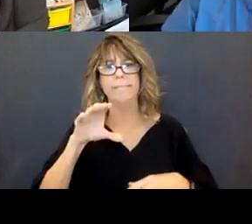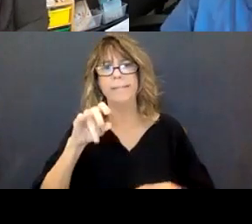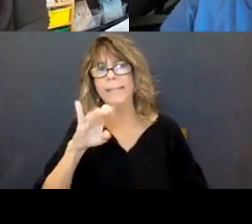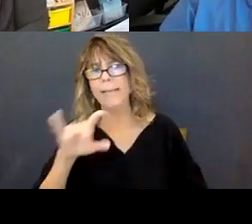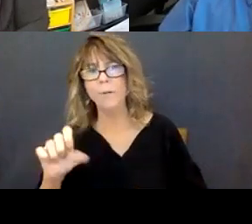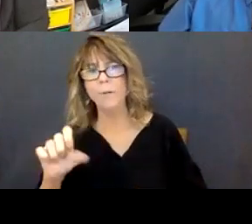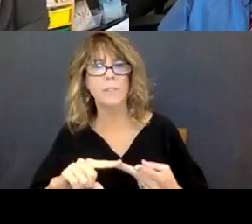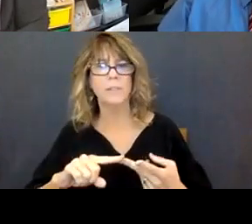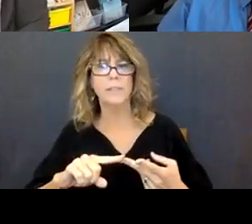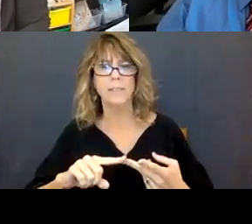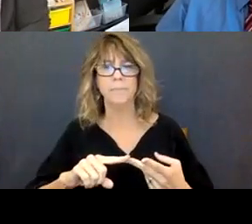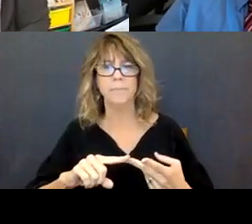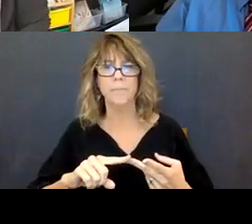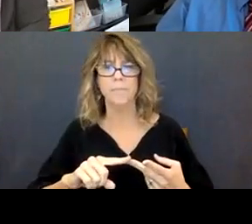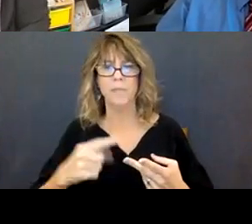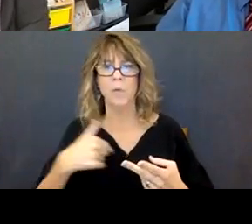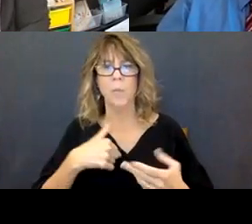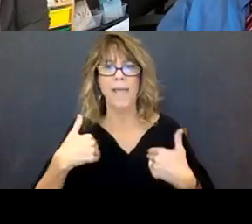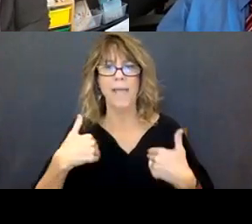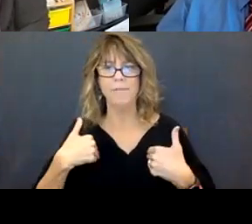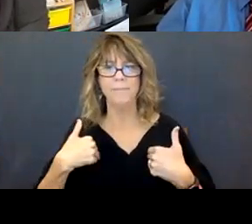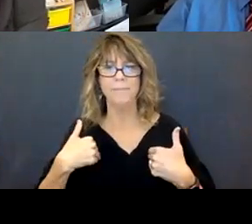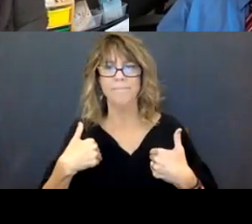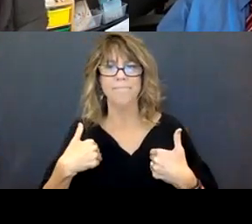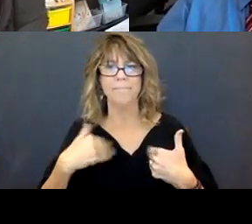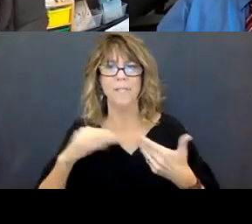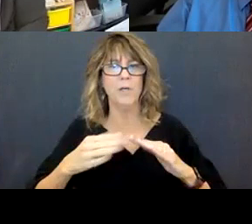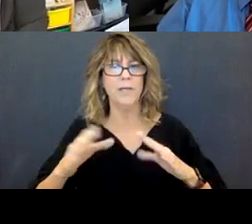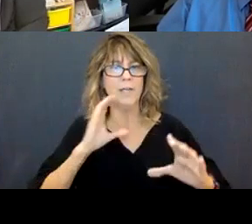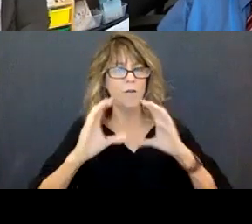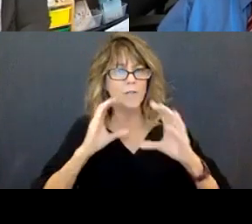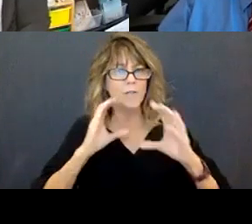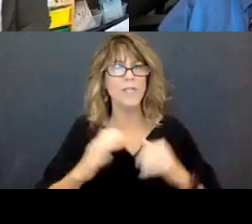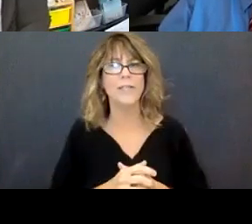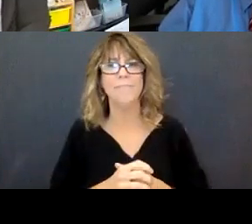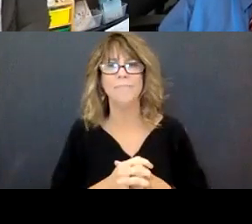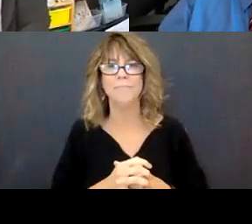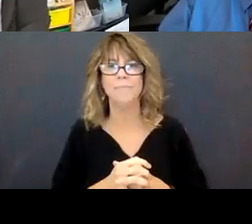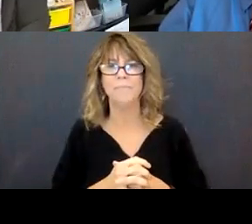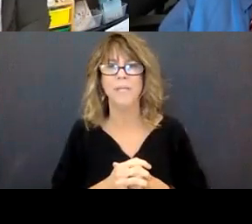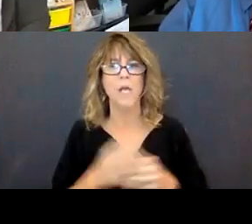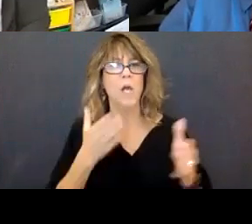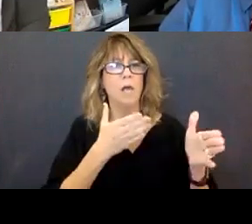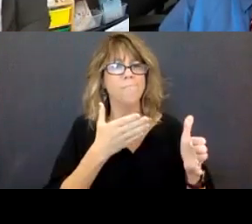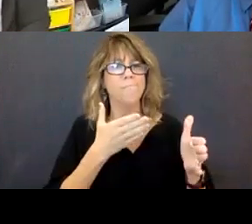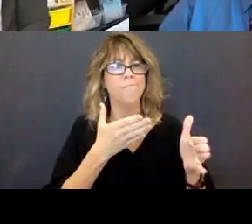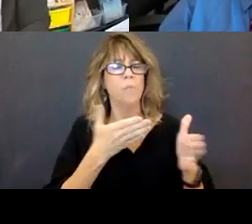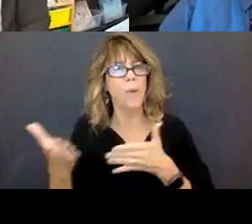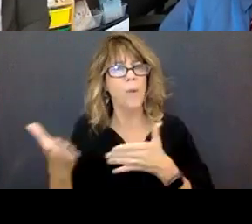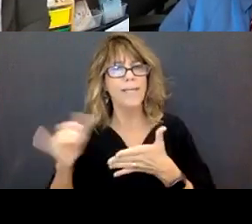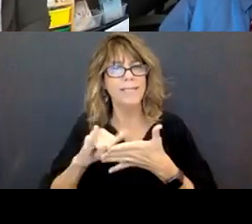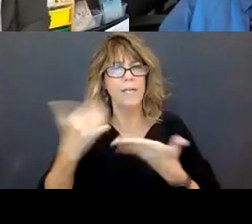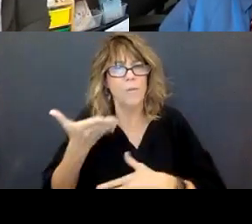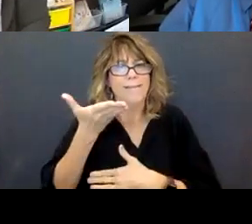community conversations, mechanisms already in which are out in our community where we're asked to solicit